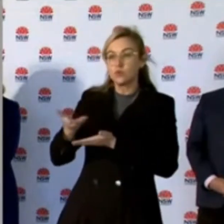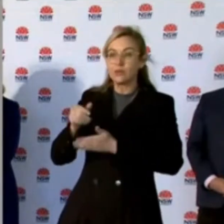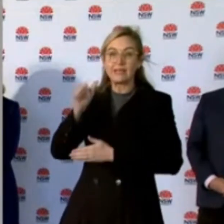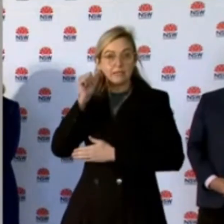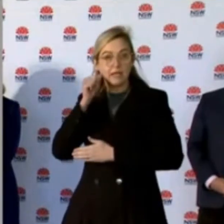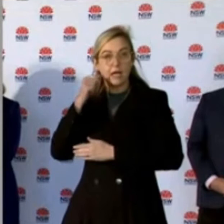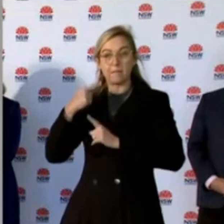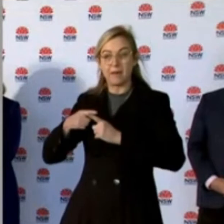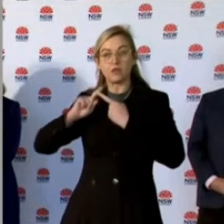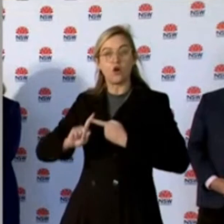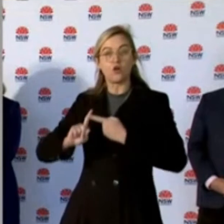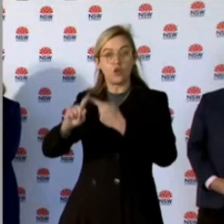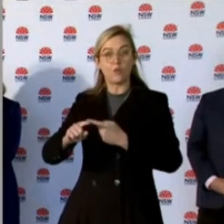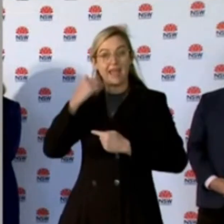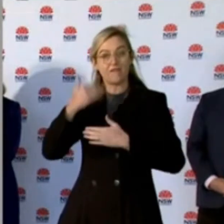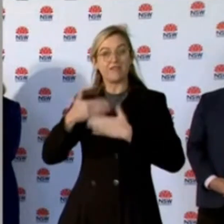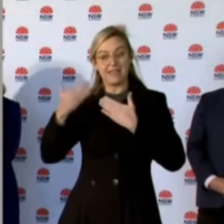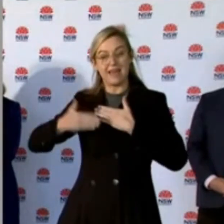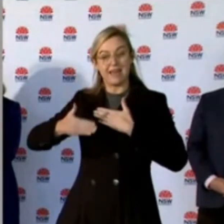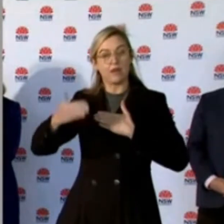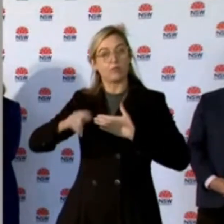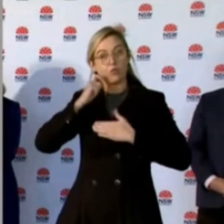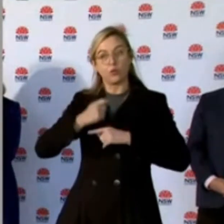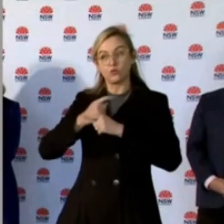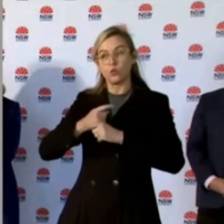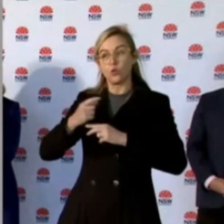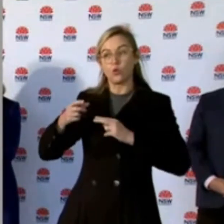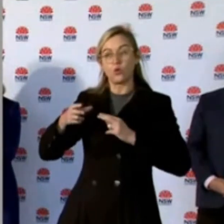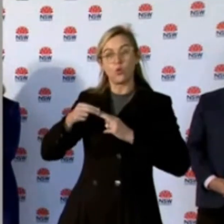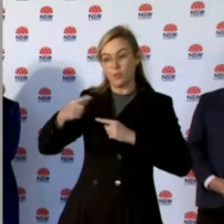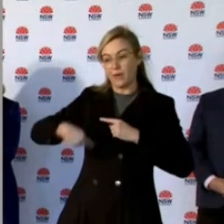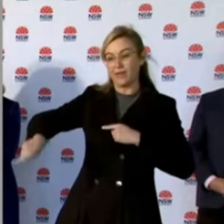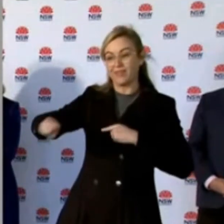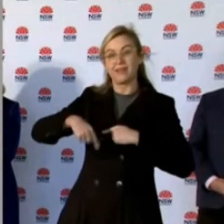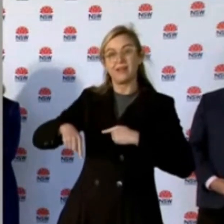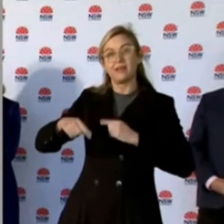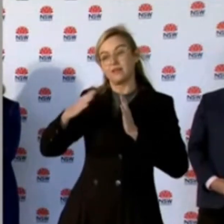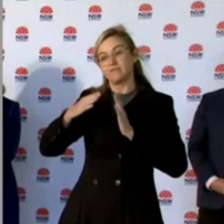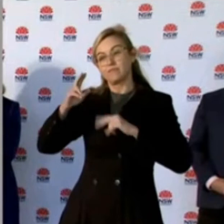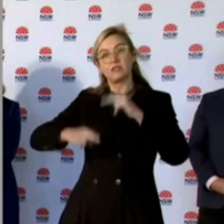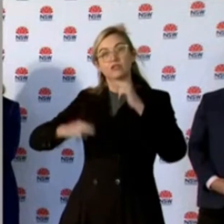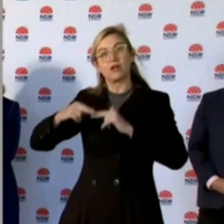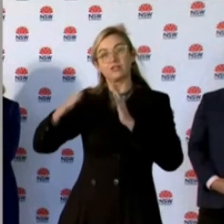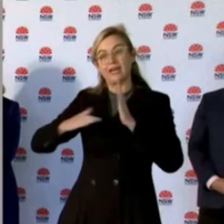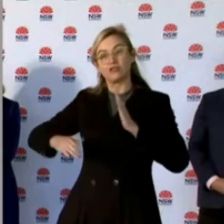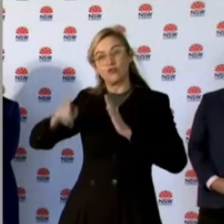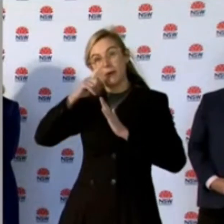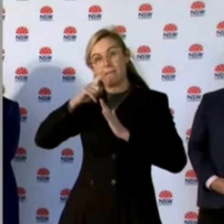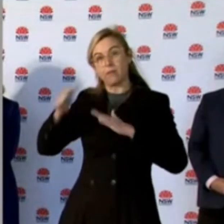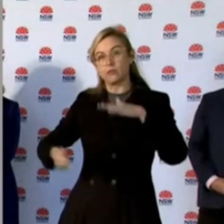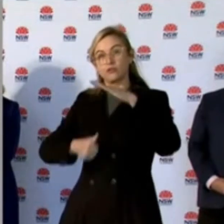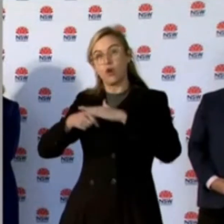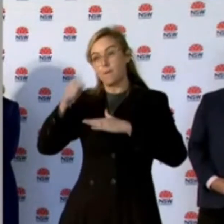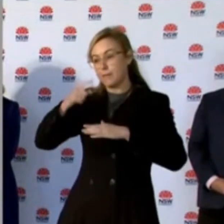be ongoing every day to make sure that sites are secure. Critical work is able to continue